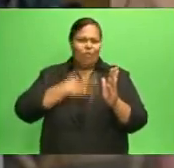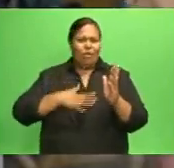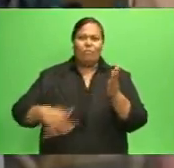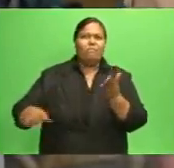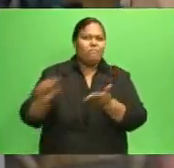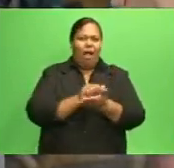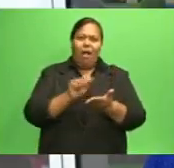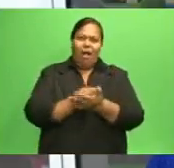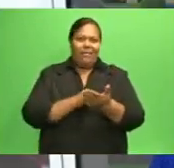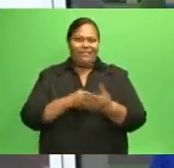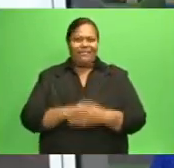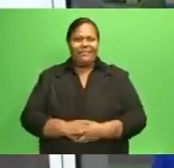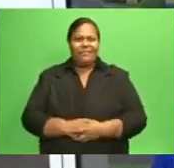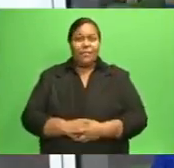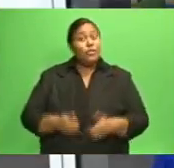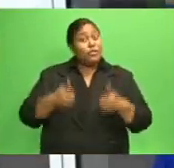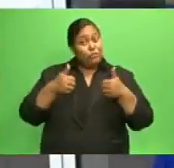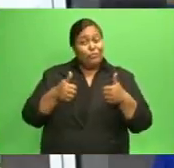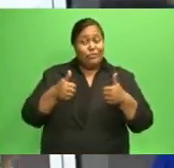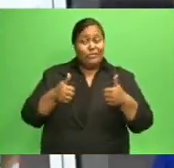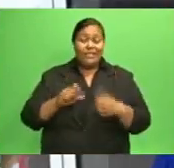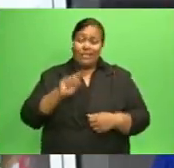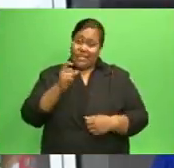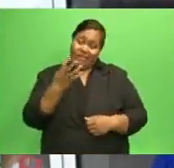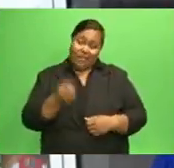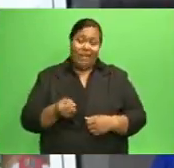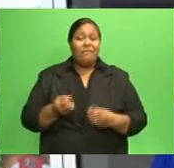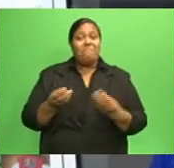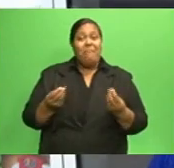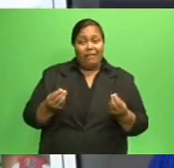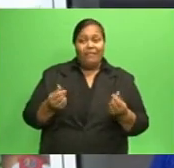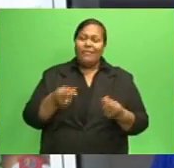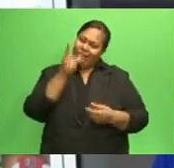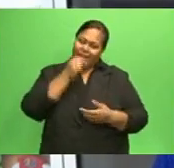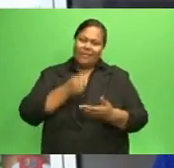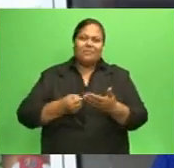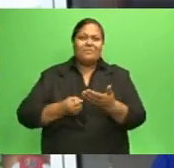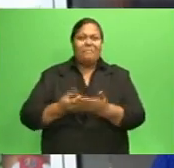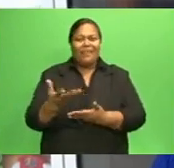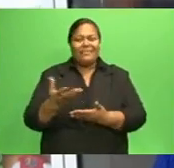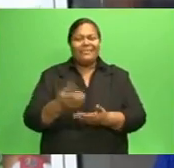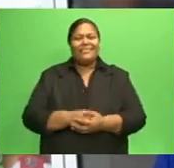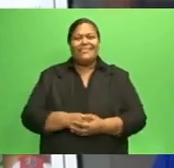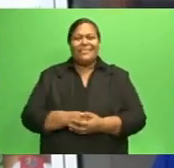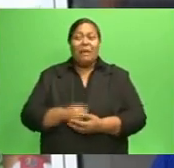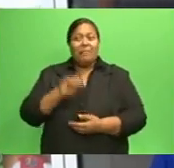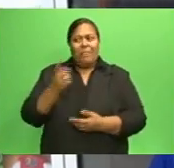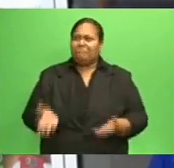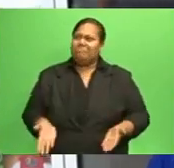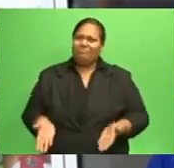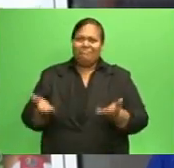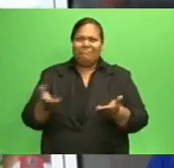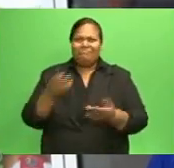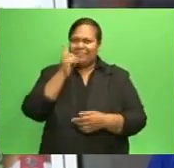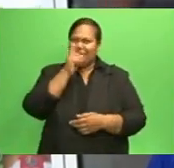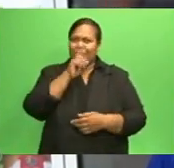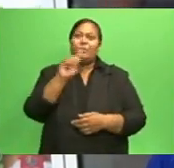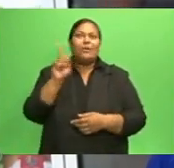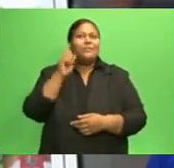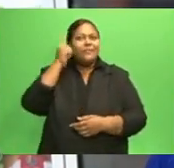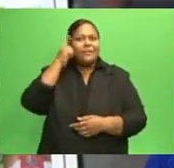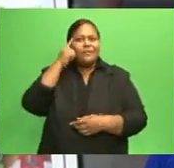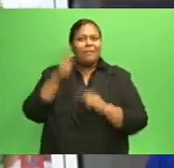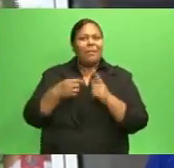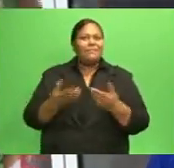if someone has got the money, then they can spend. Otherwise, up to the people what they have to think about